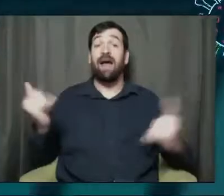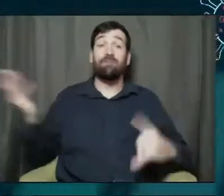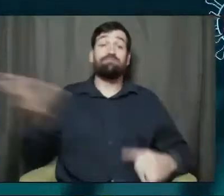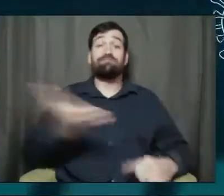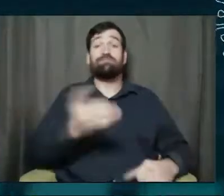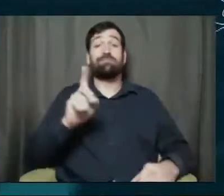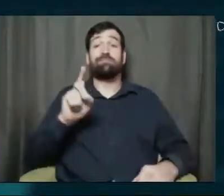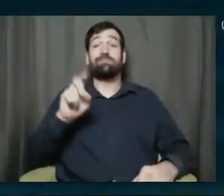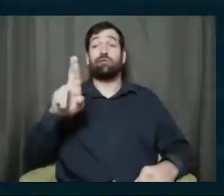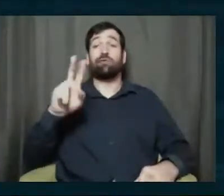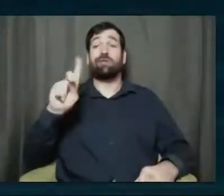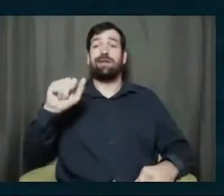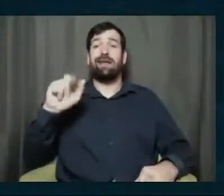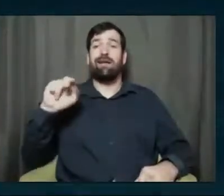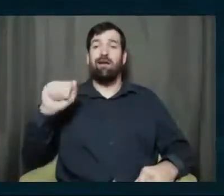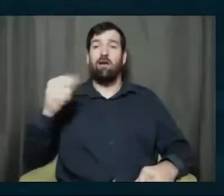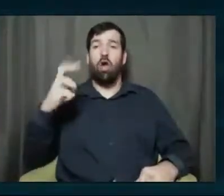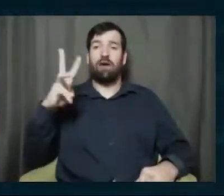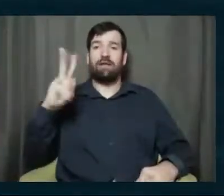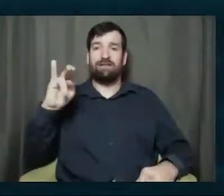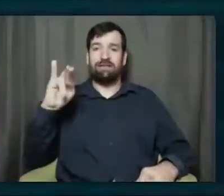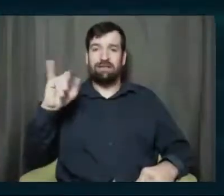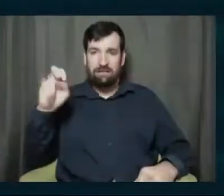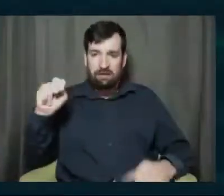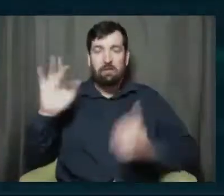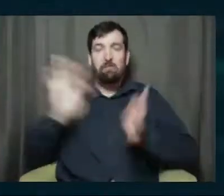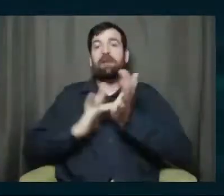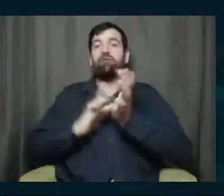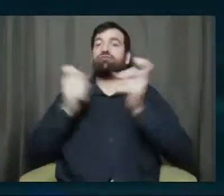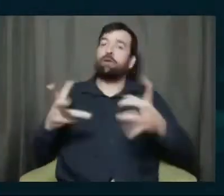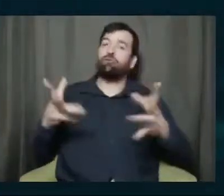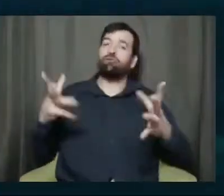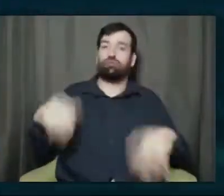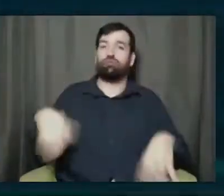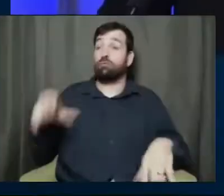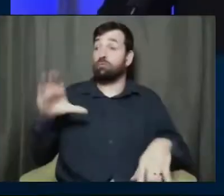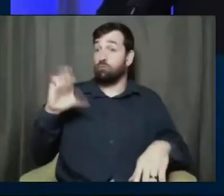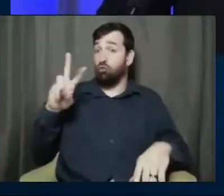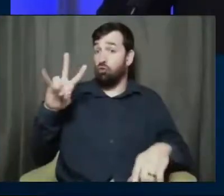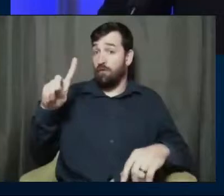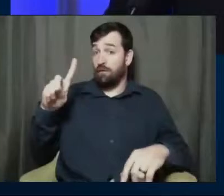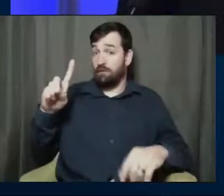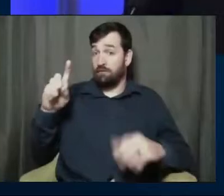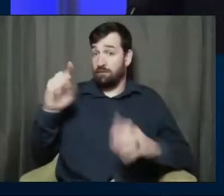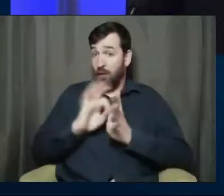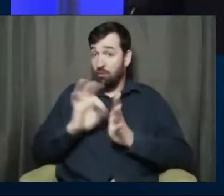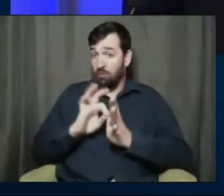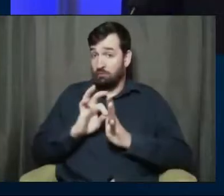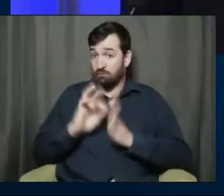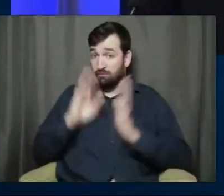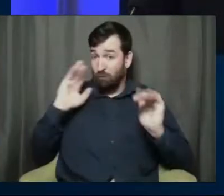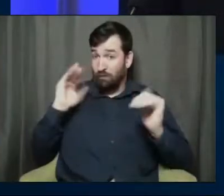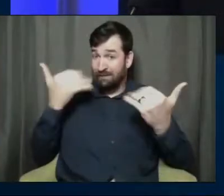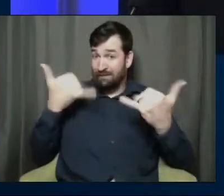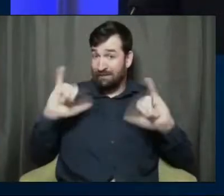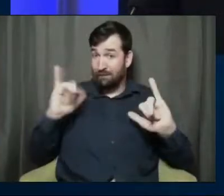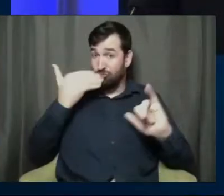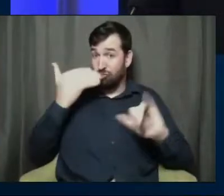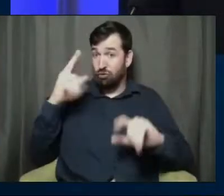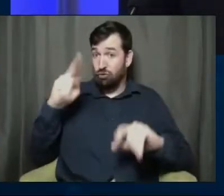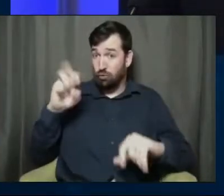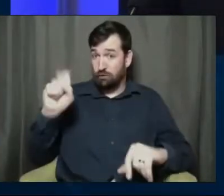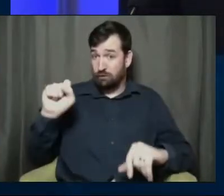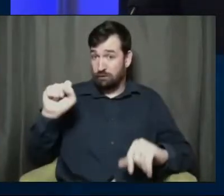Medical Director of Infection Prevention and Control. We've got our COVID count this morning. Hopefully some more continued good news. Yeah, our numbers are going